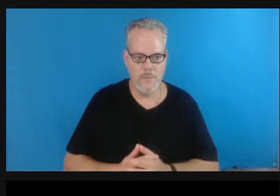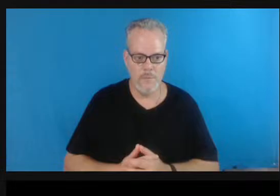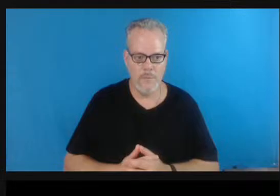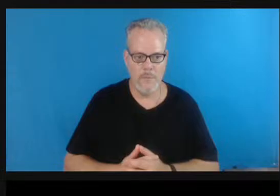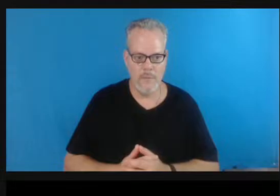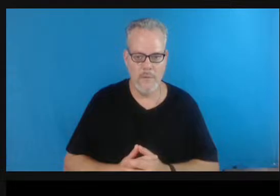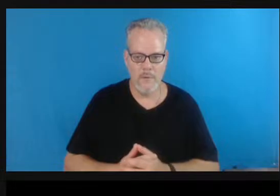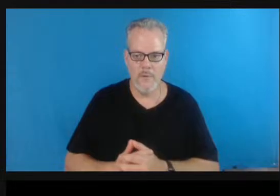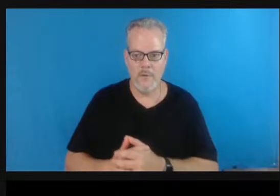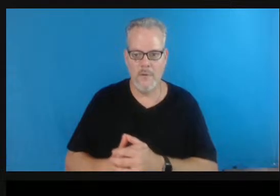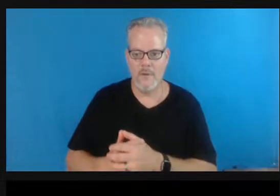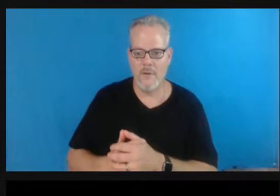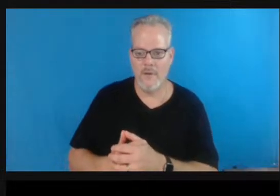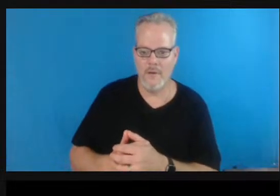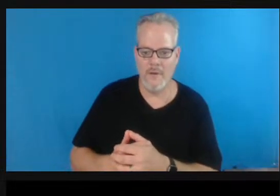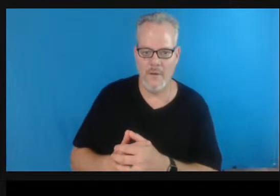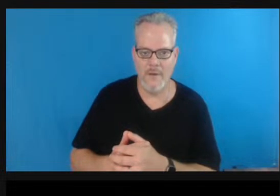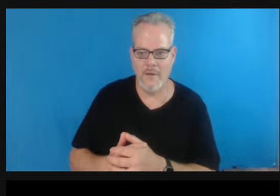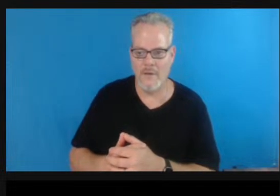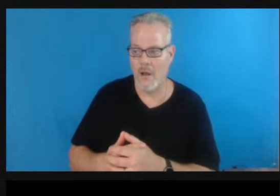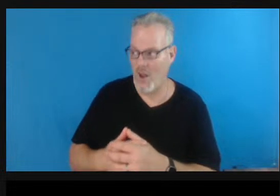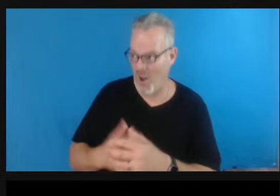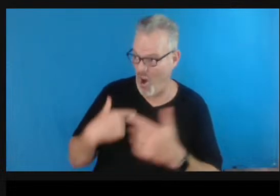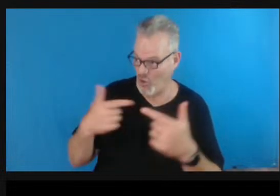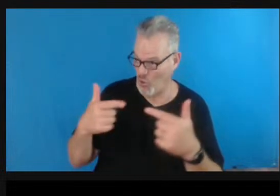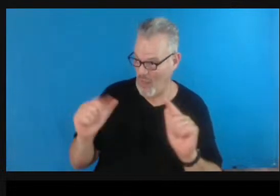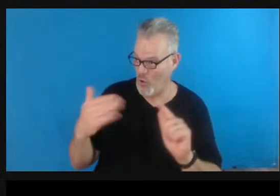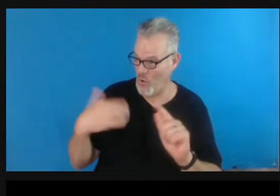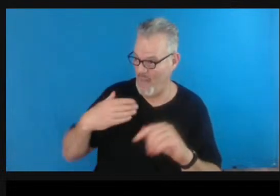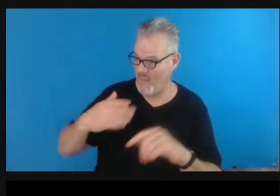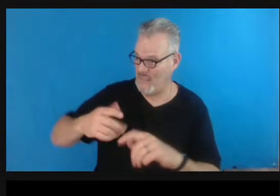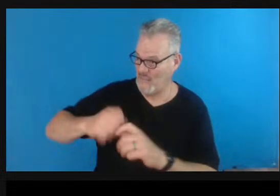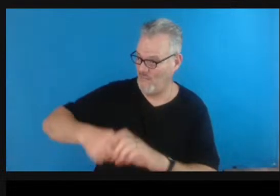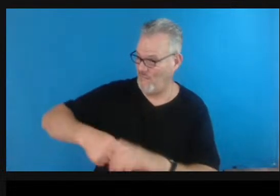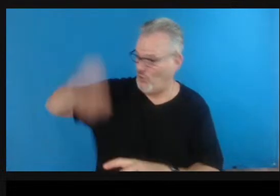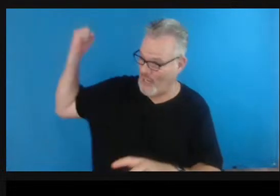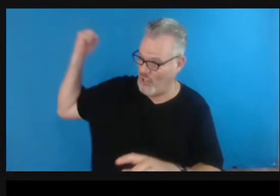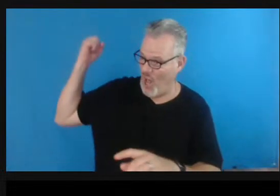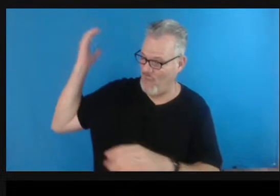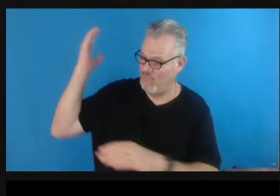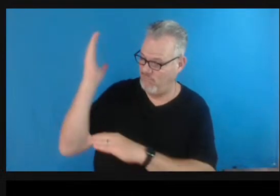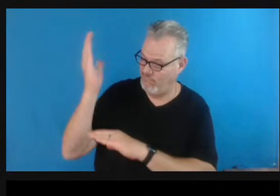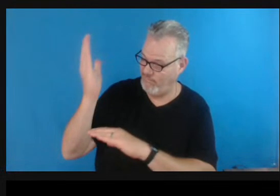requirements on, say you had a chainsaw. Are you allowed to cut the tree out of the road? Nope, absolutely not.